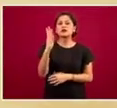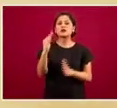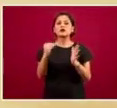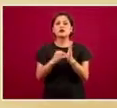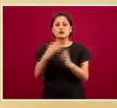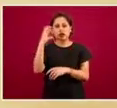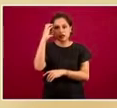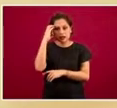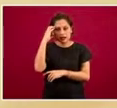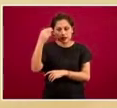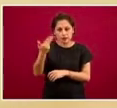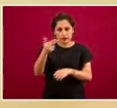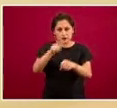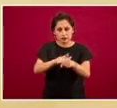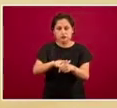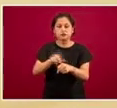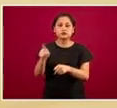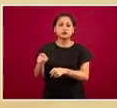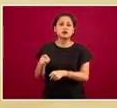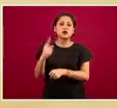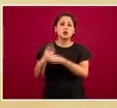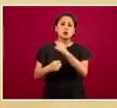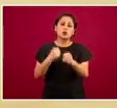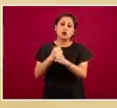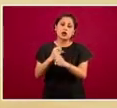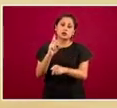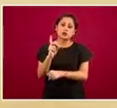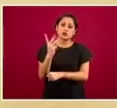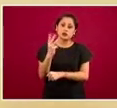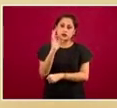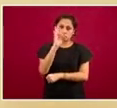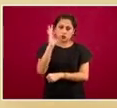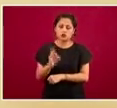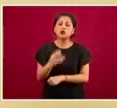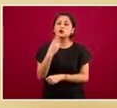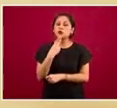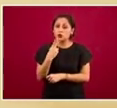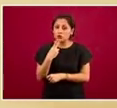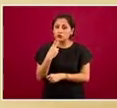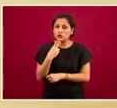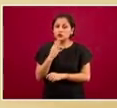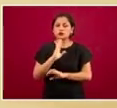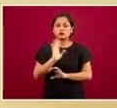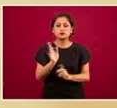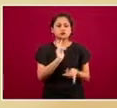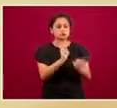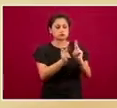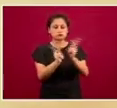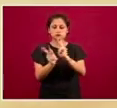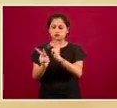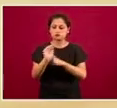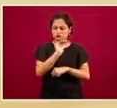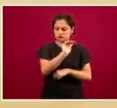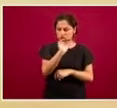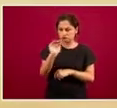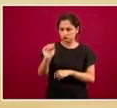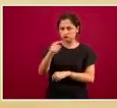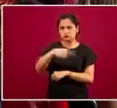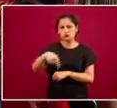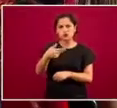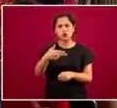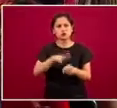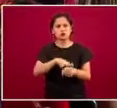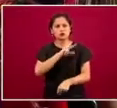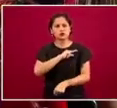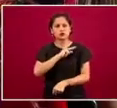that we have over 30,000 beds in private hospitals that have a over 30%